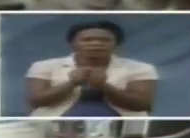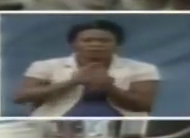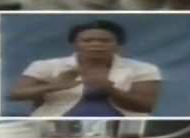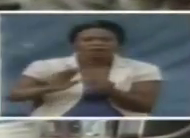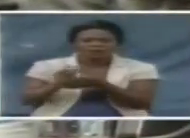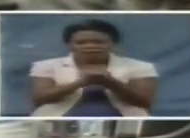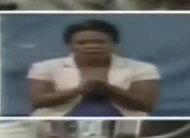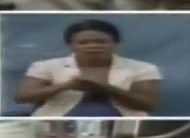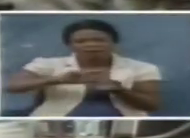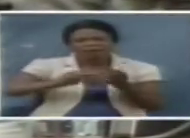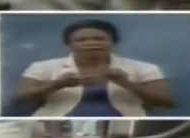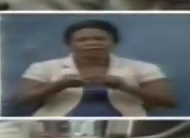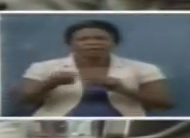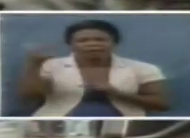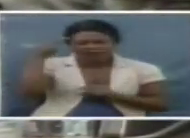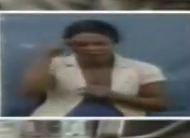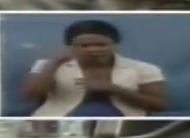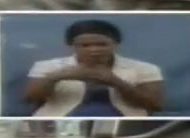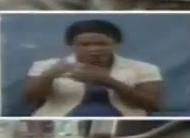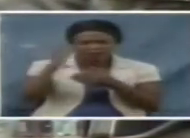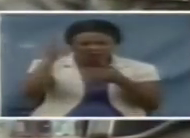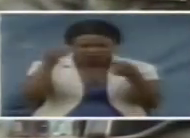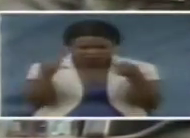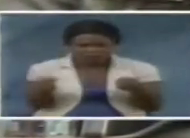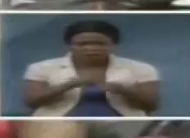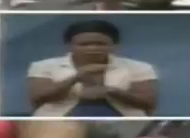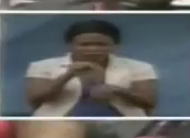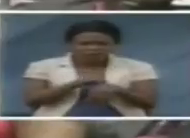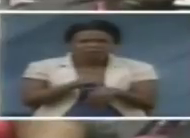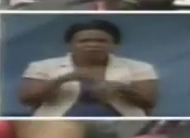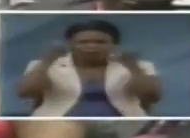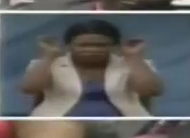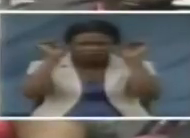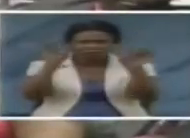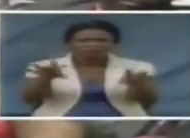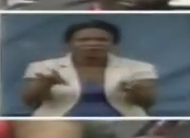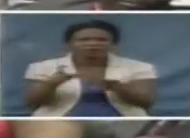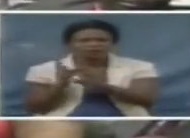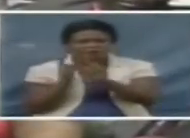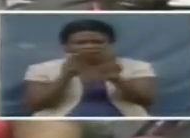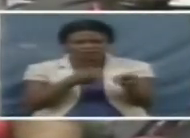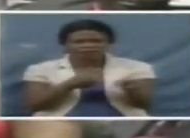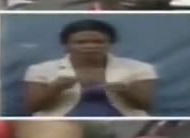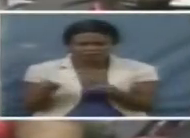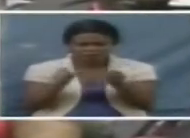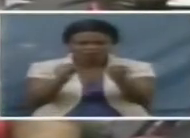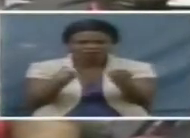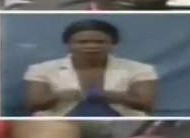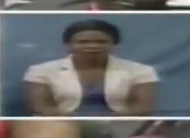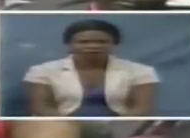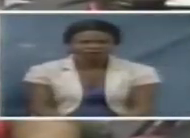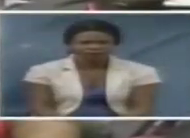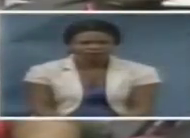of our cooperating partners. Further, government will strengthen the national disaster